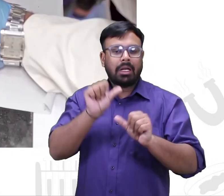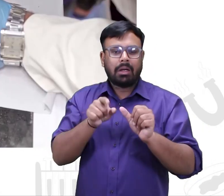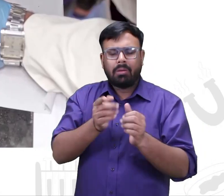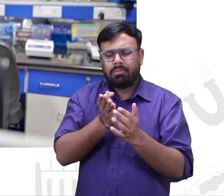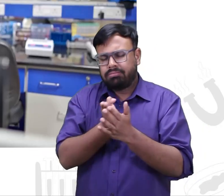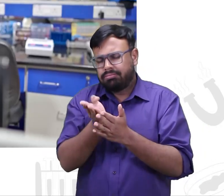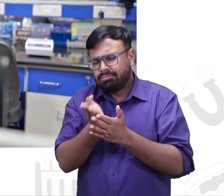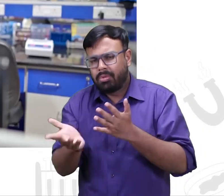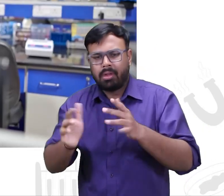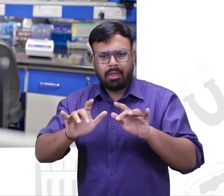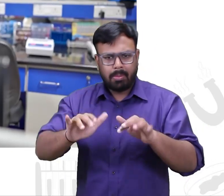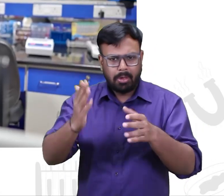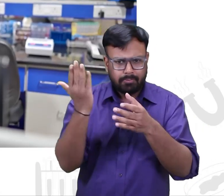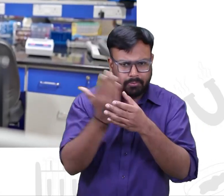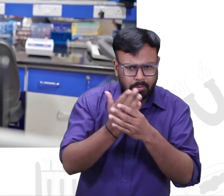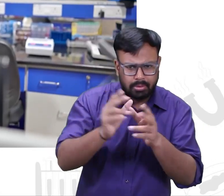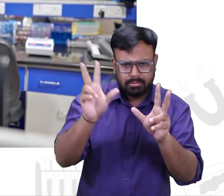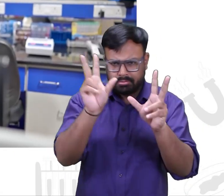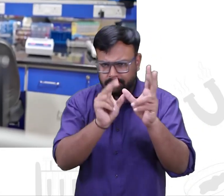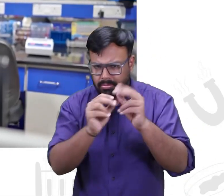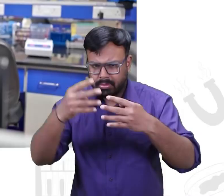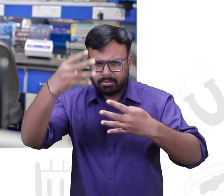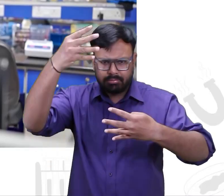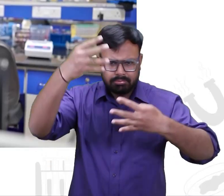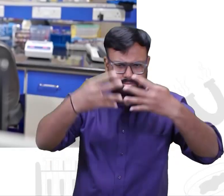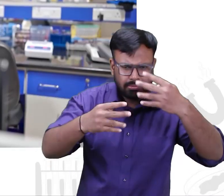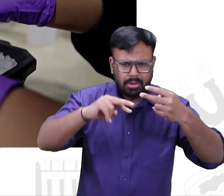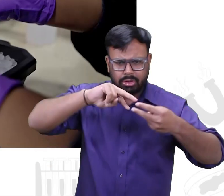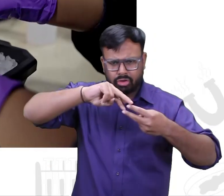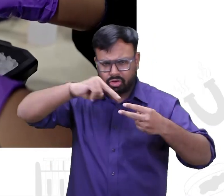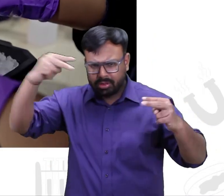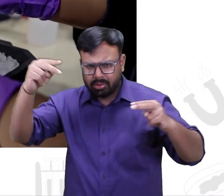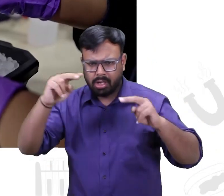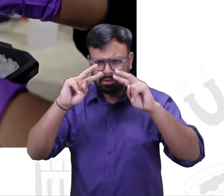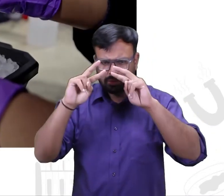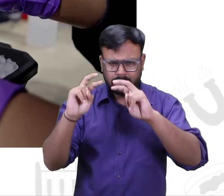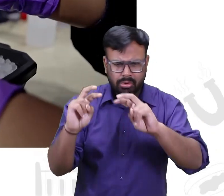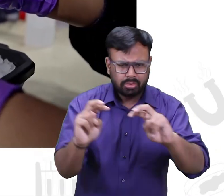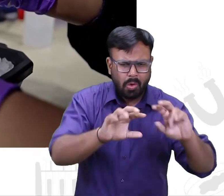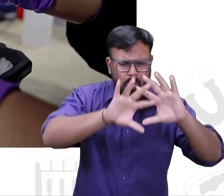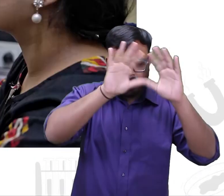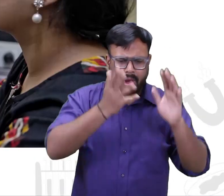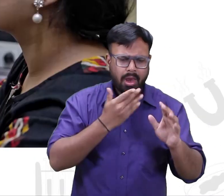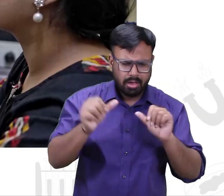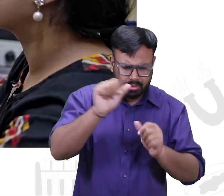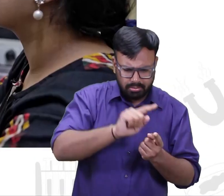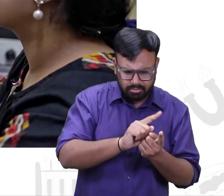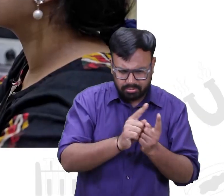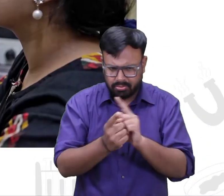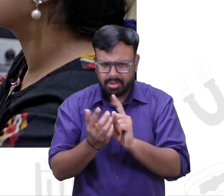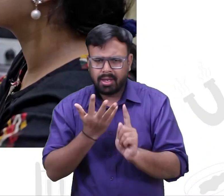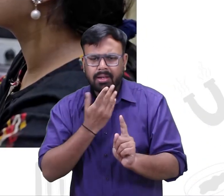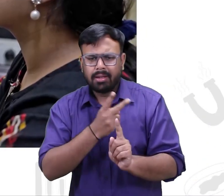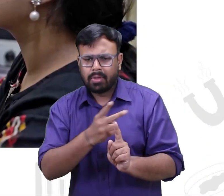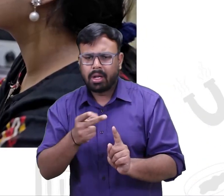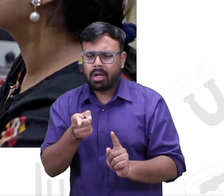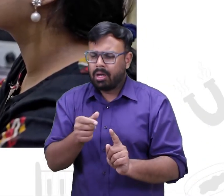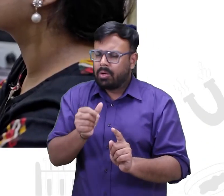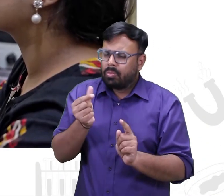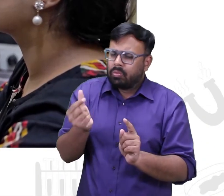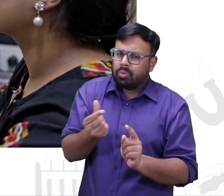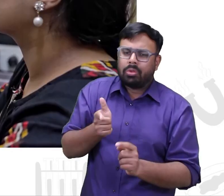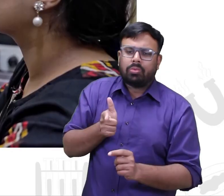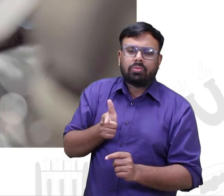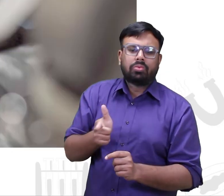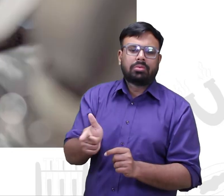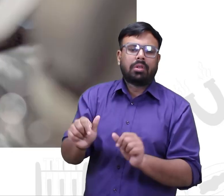lab that includes bioinformatics, molecular techniques like cloning, functional genomics, producing fluorescent viral vectors for